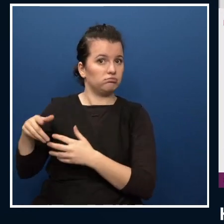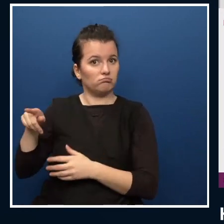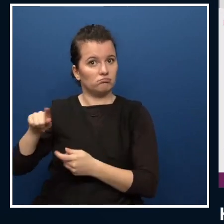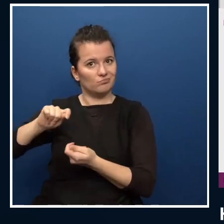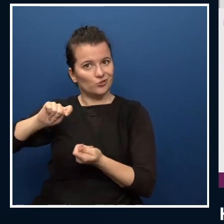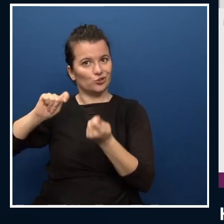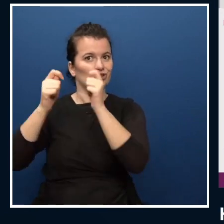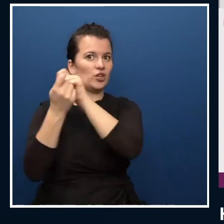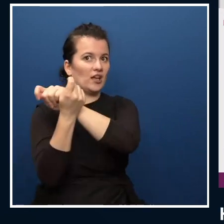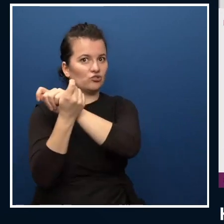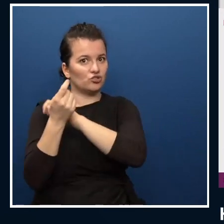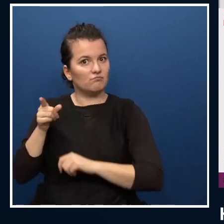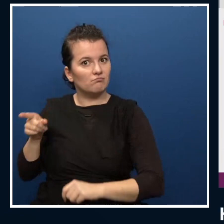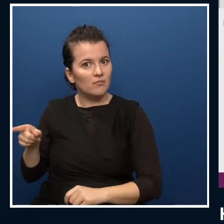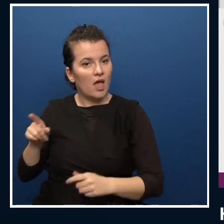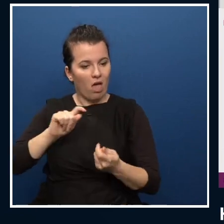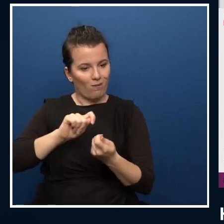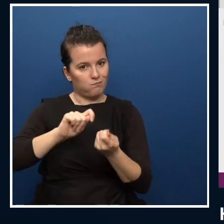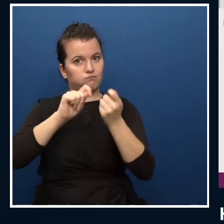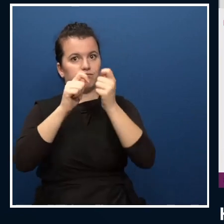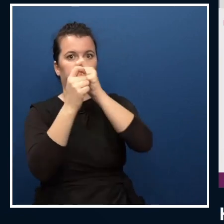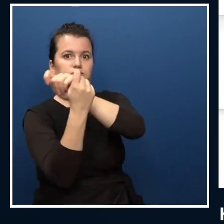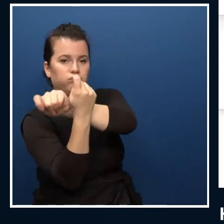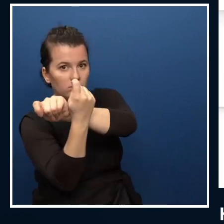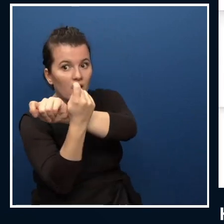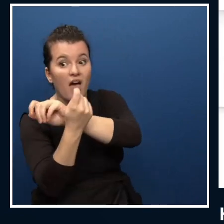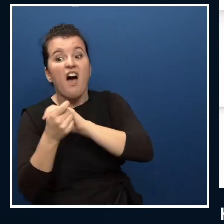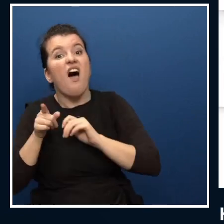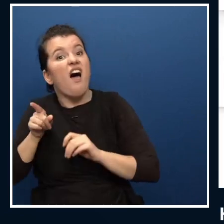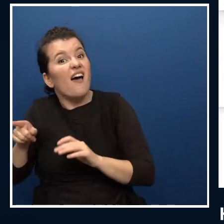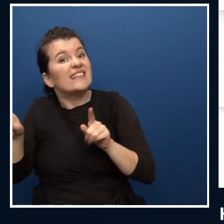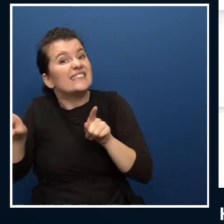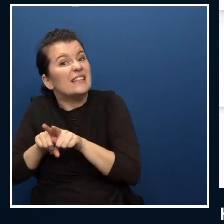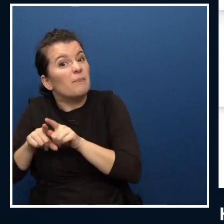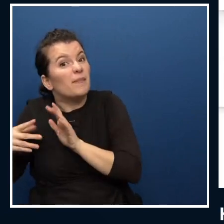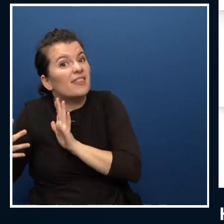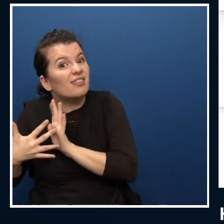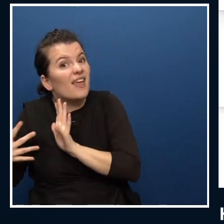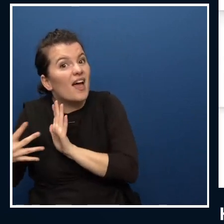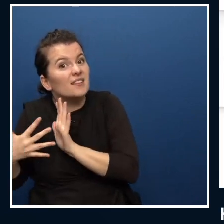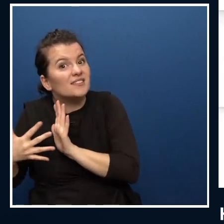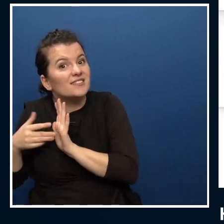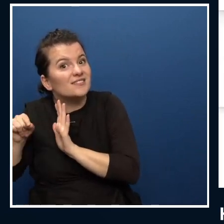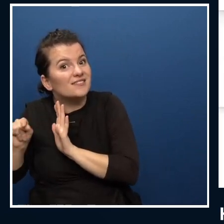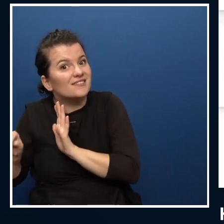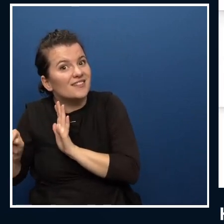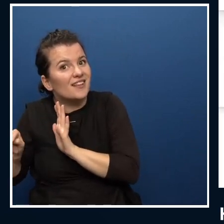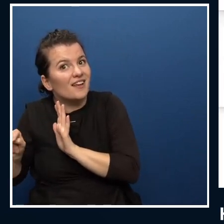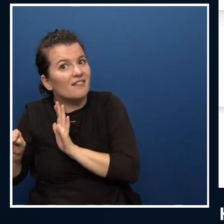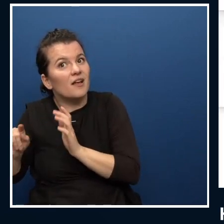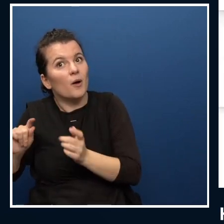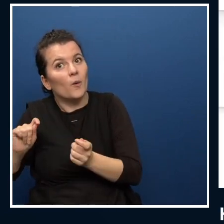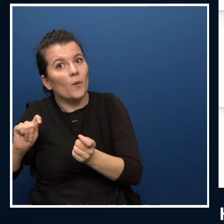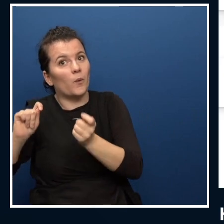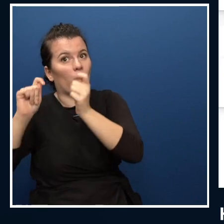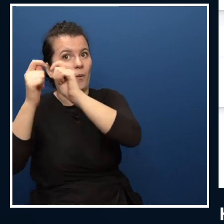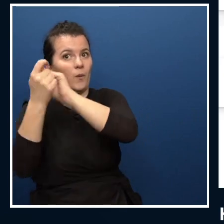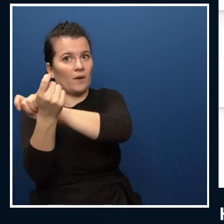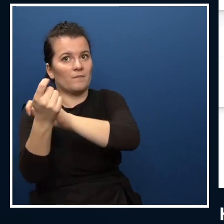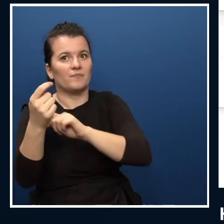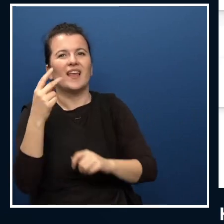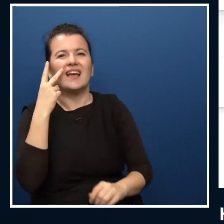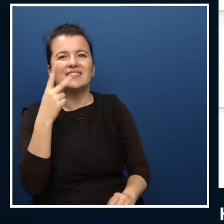updated thing, did a pull request, tested it. I have 4 that are skipped. That's actually 100%. This is because these